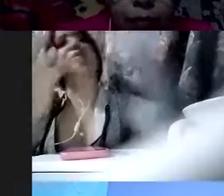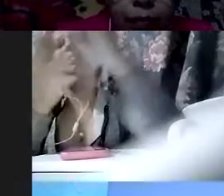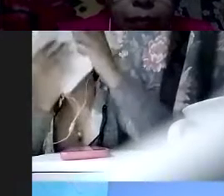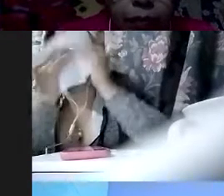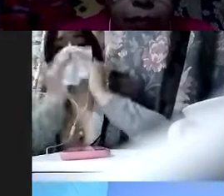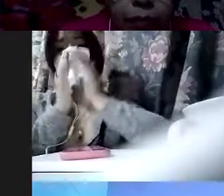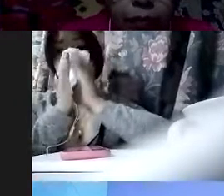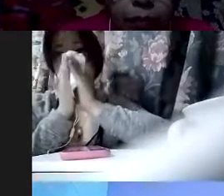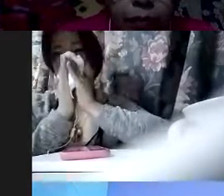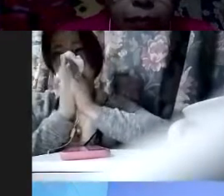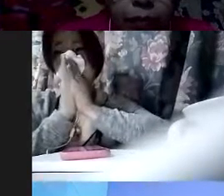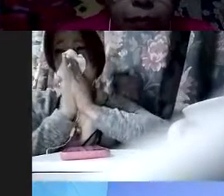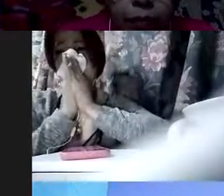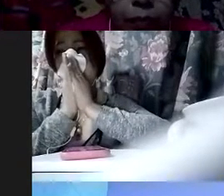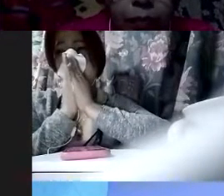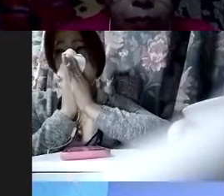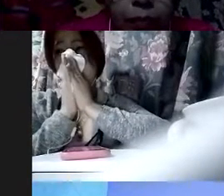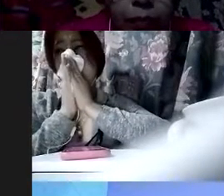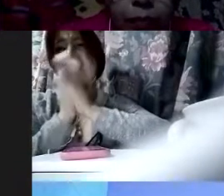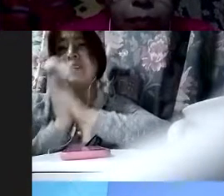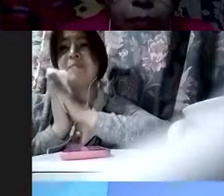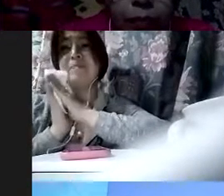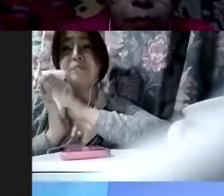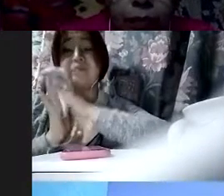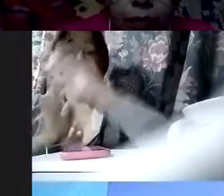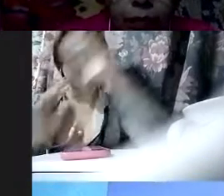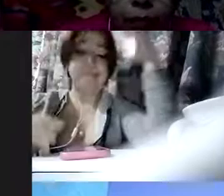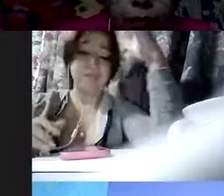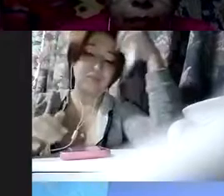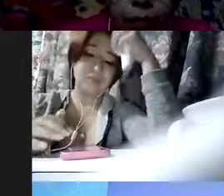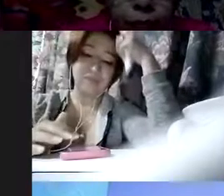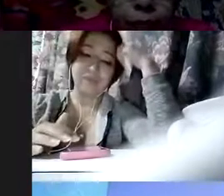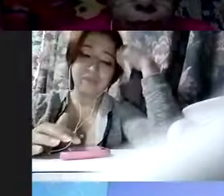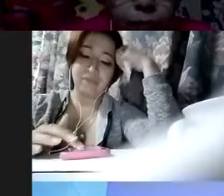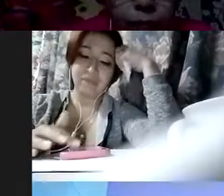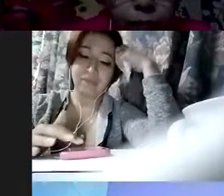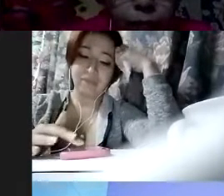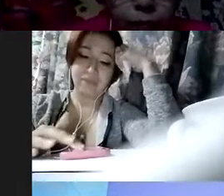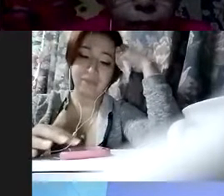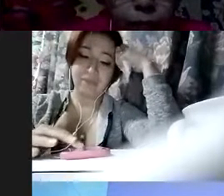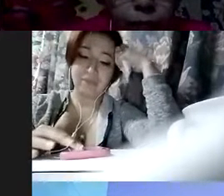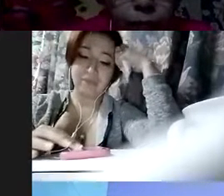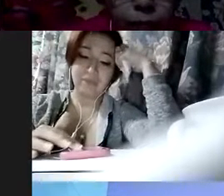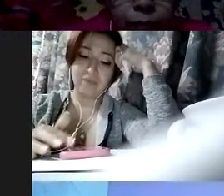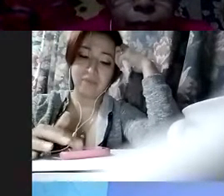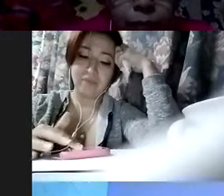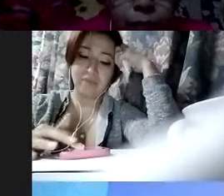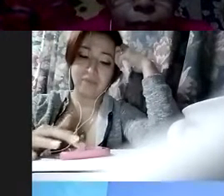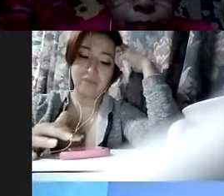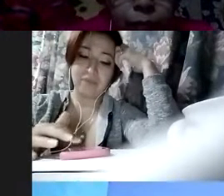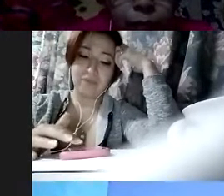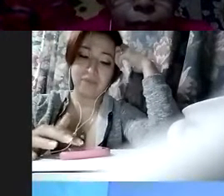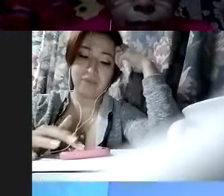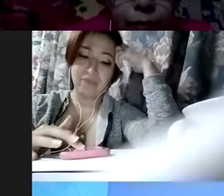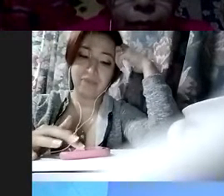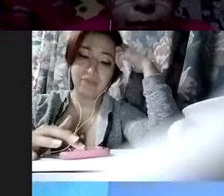no definitive people to program the schedule. Okay, so sometimes are me, sometimes